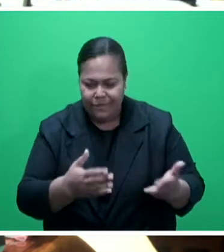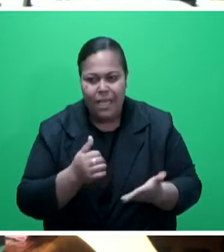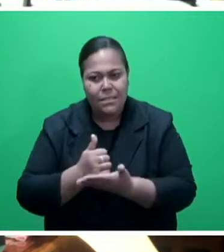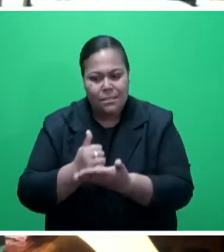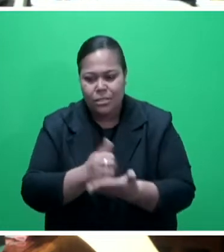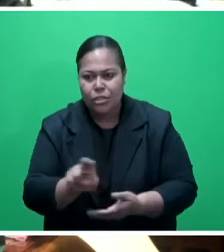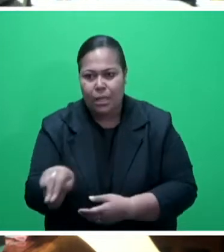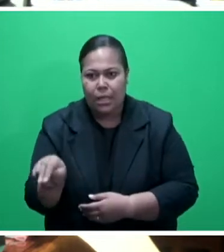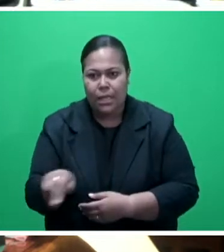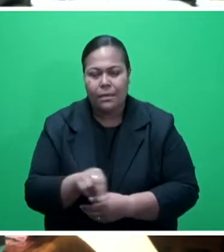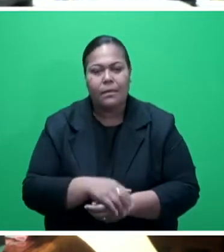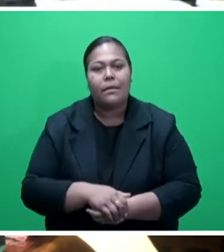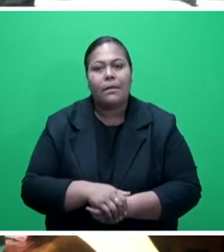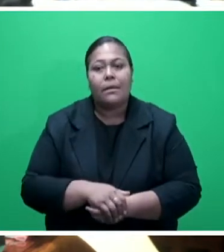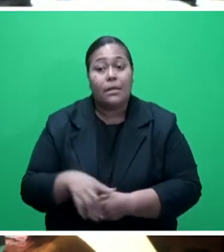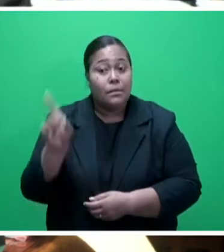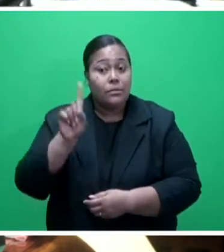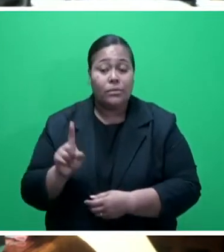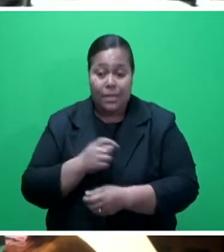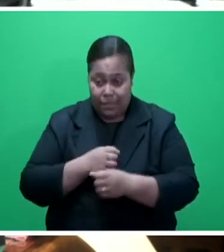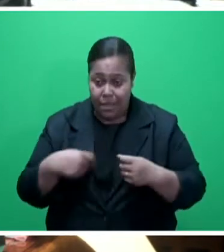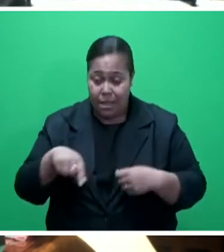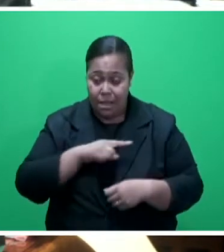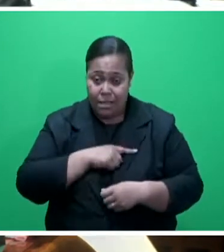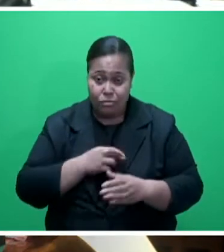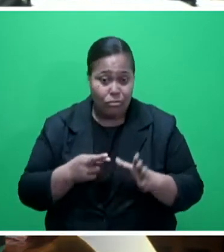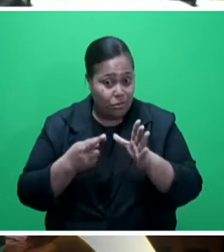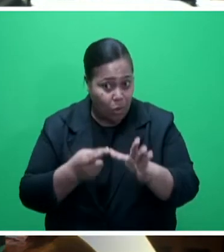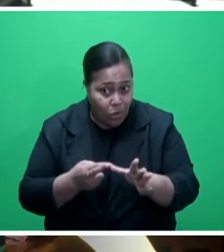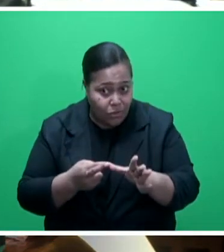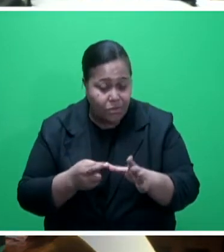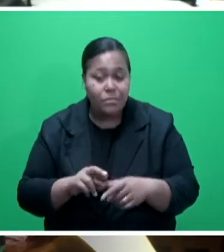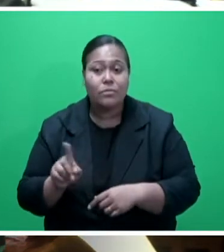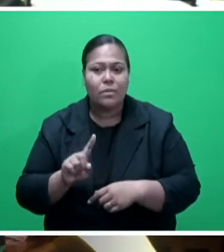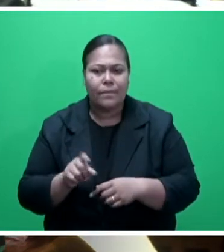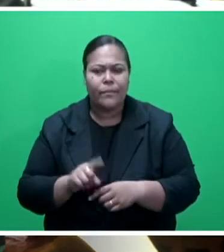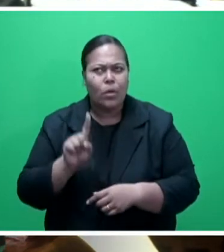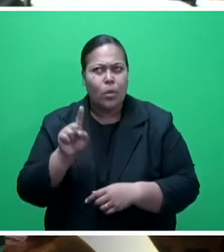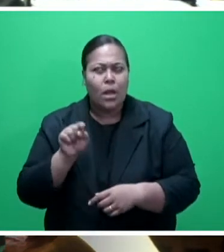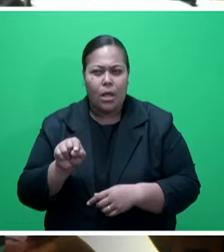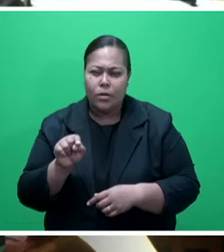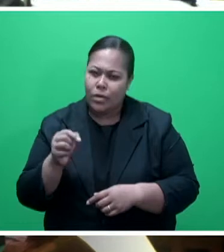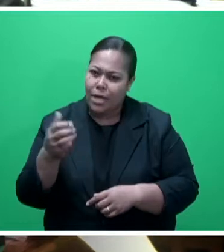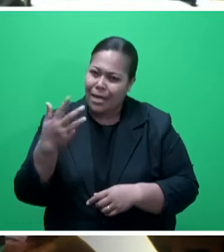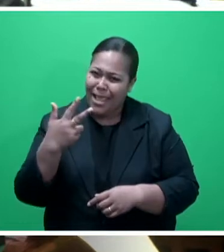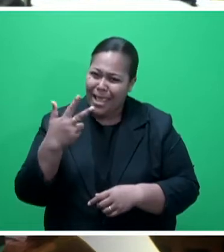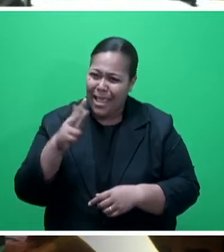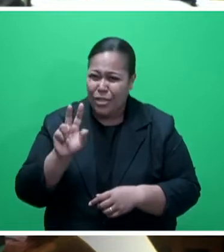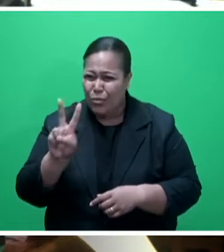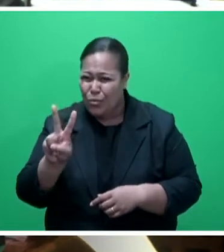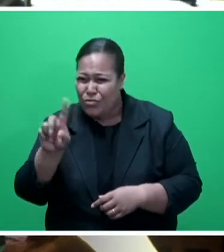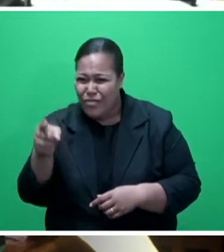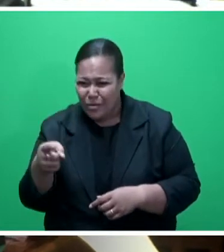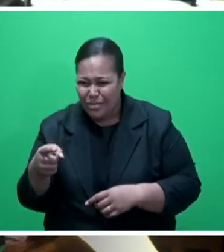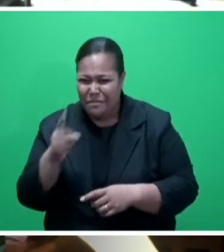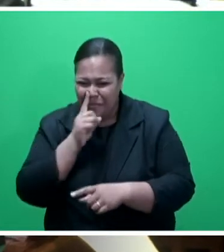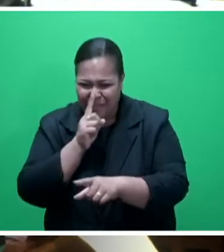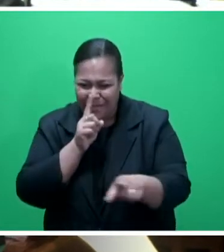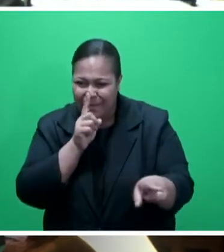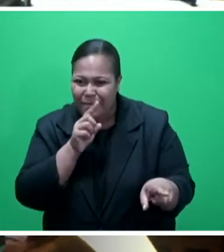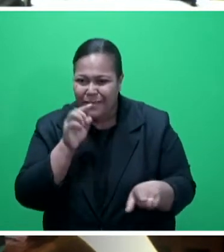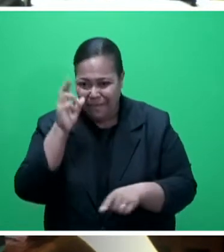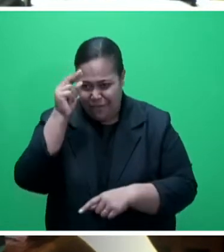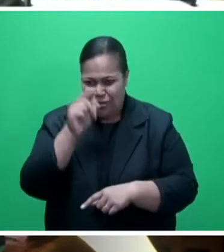Mr. Speaker, sir, as of today, our relief efforts have reached about 182,000 plus Fijians in the most affected